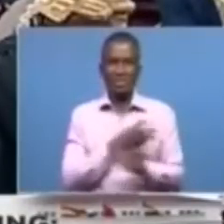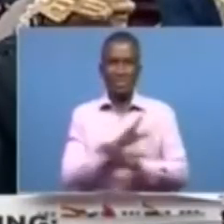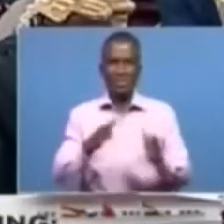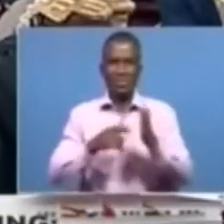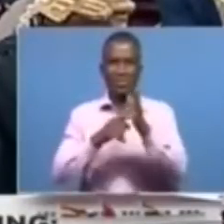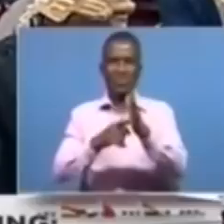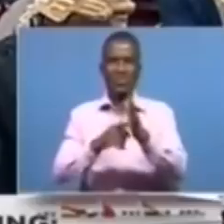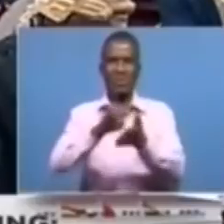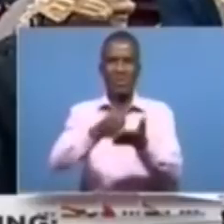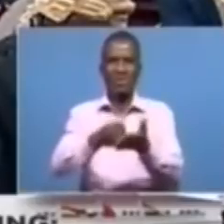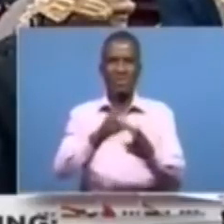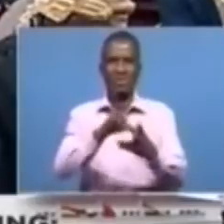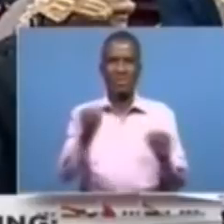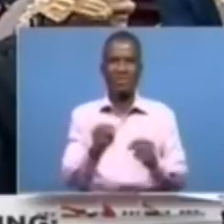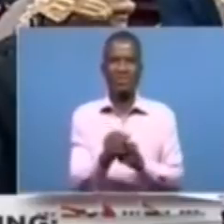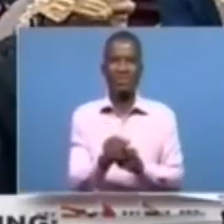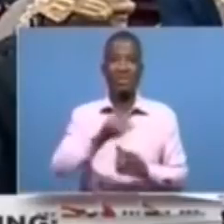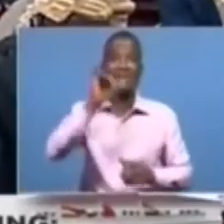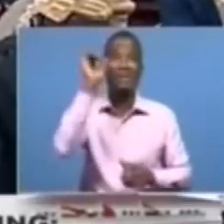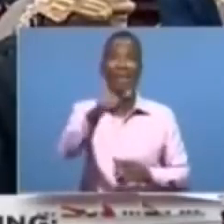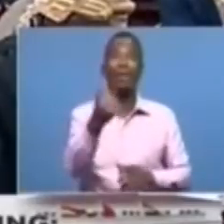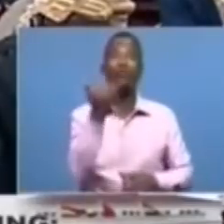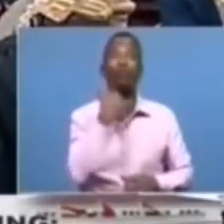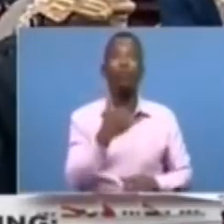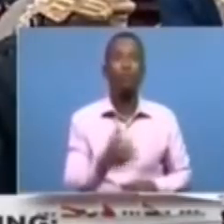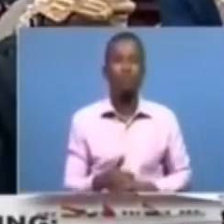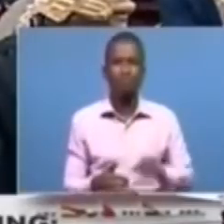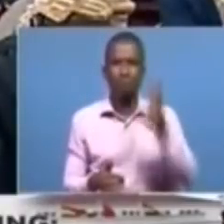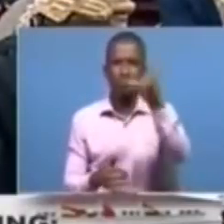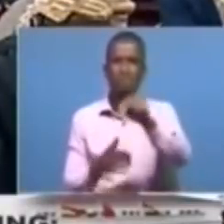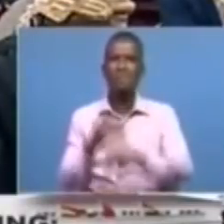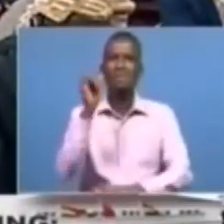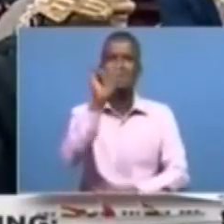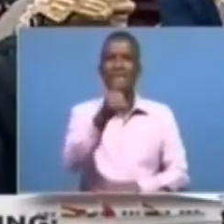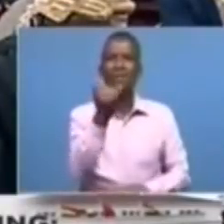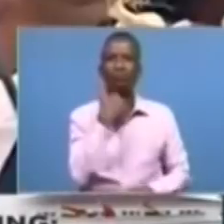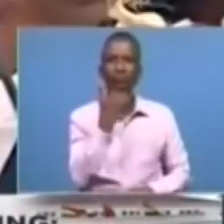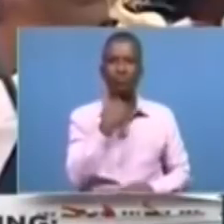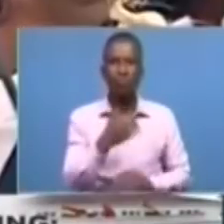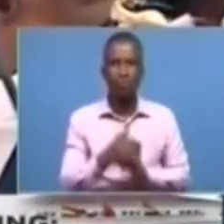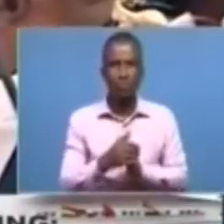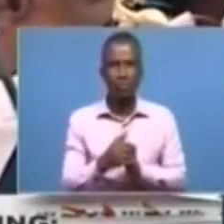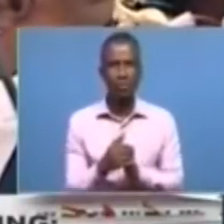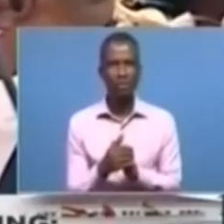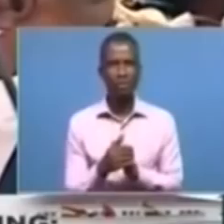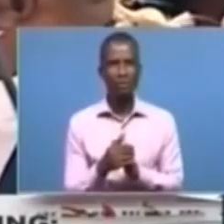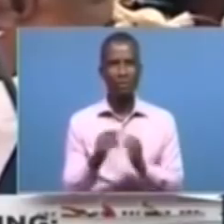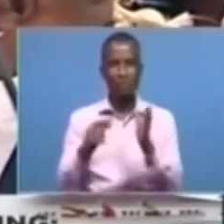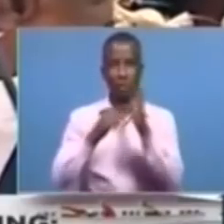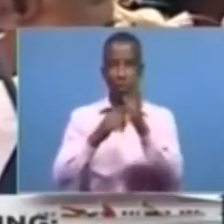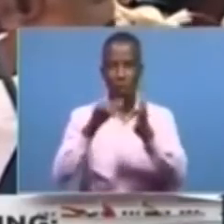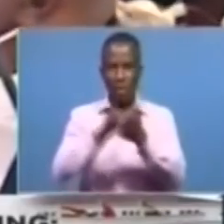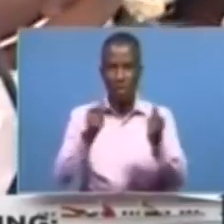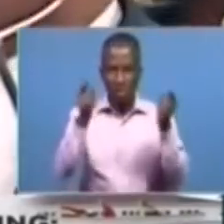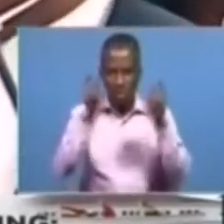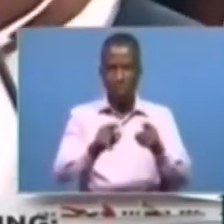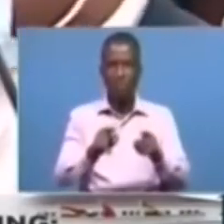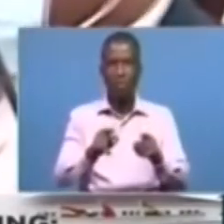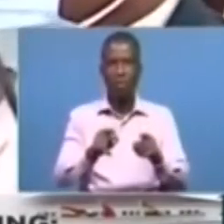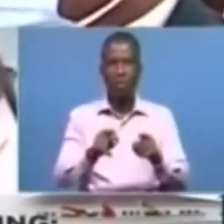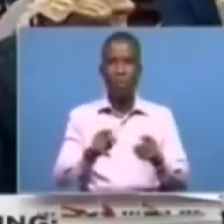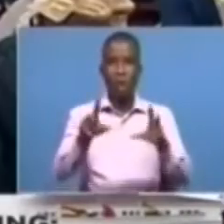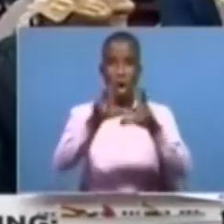lords, respectfully, that is fundamental error. Republic and Tete shows that once there is